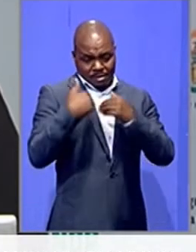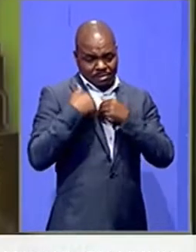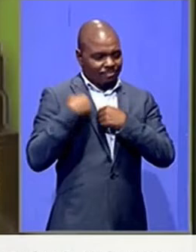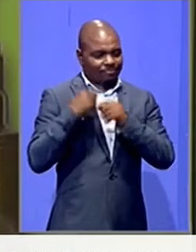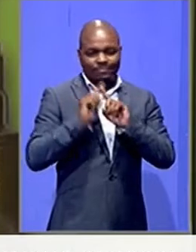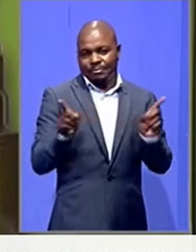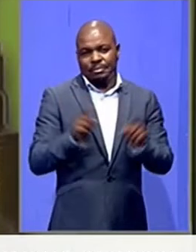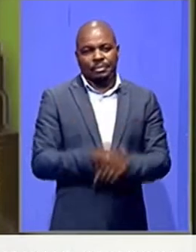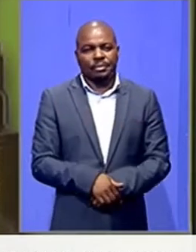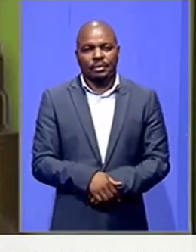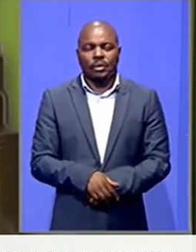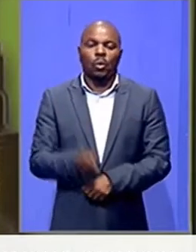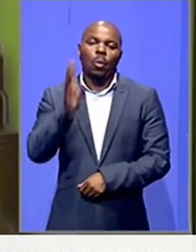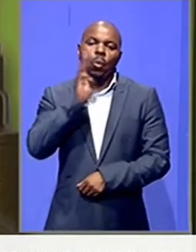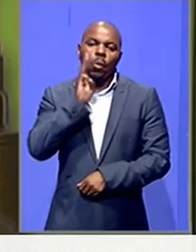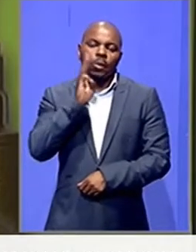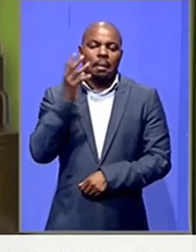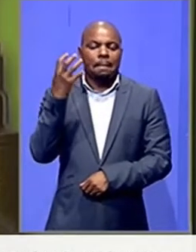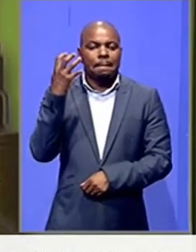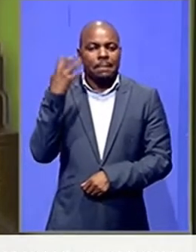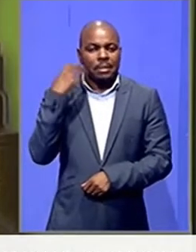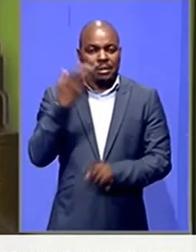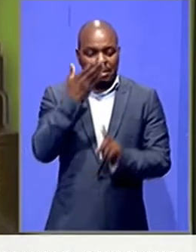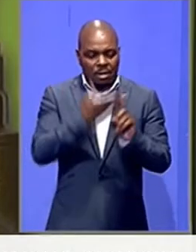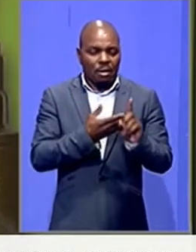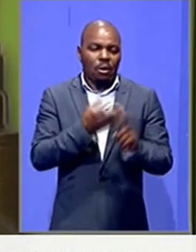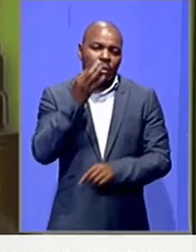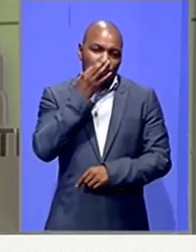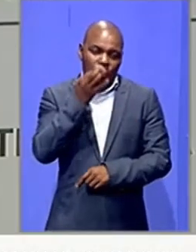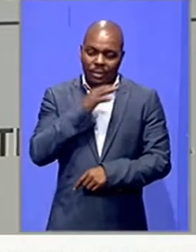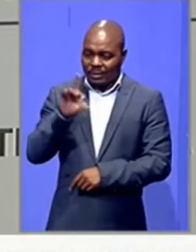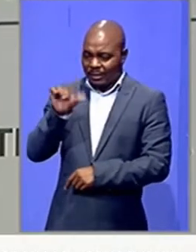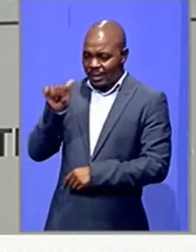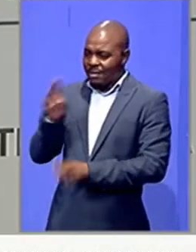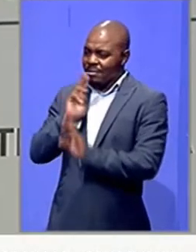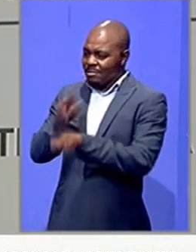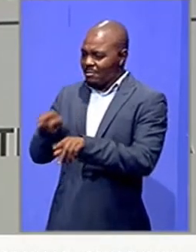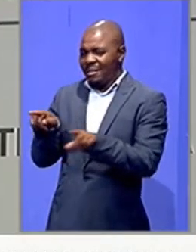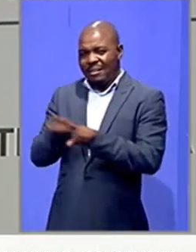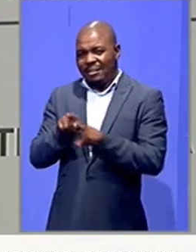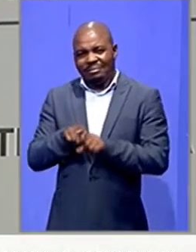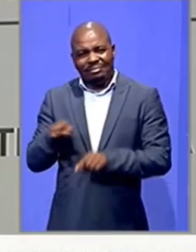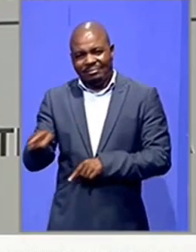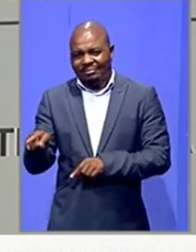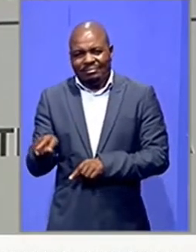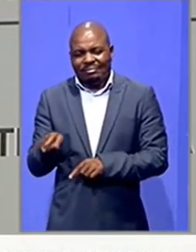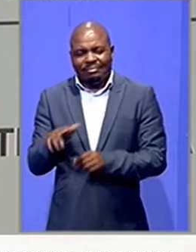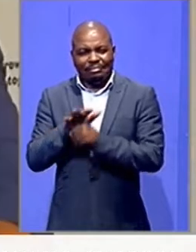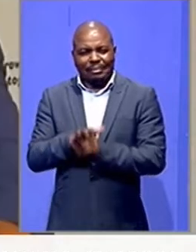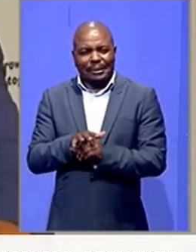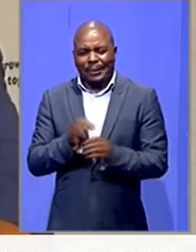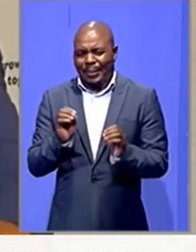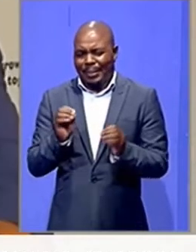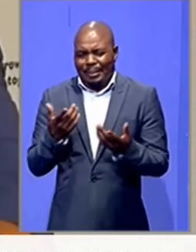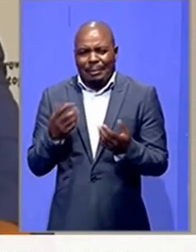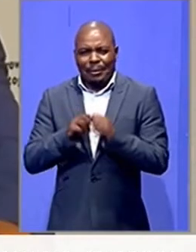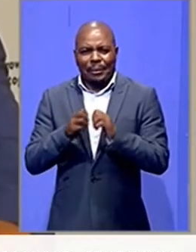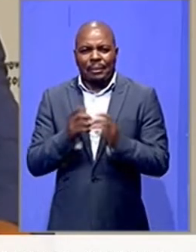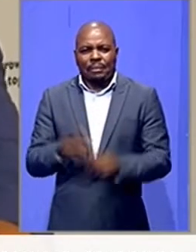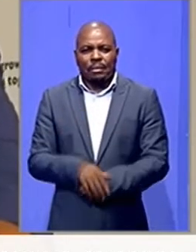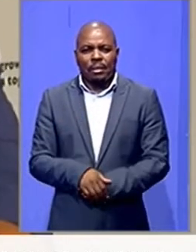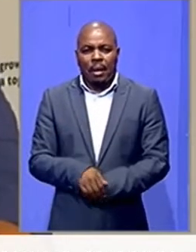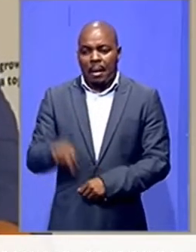space. Tona ya metsi le kgelolo-leswe o kaile dipego tsa DA jaaka tsa batho ba ba leng mo pitlaganong. When a person who is